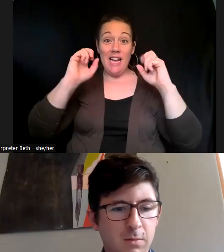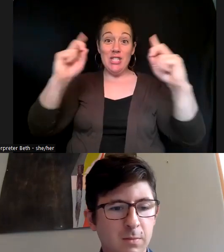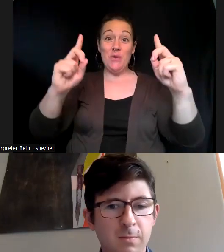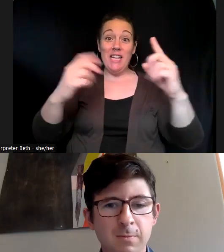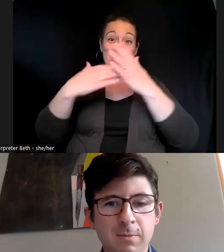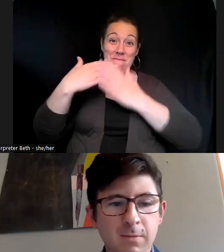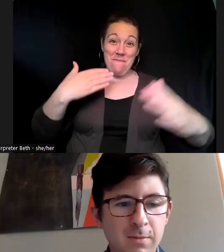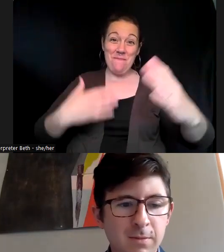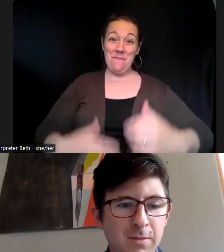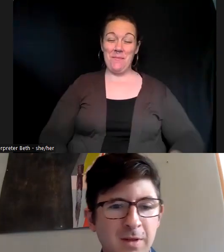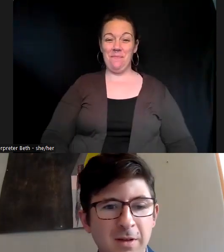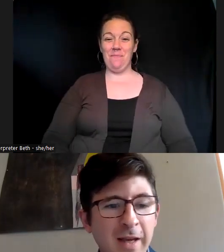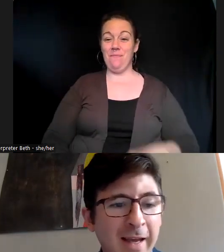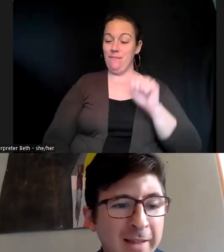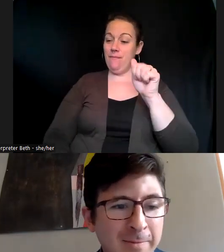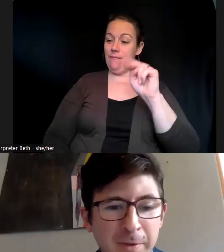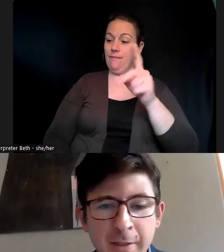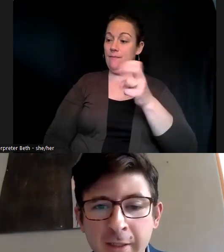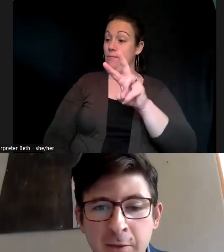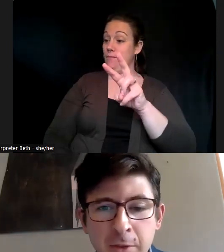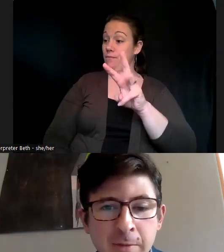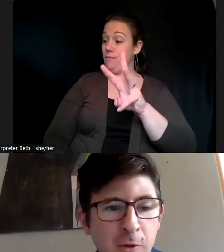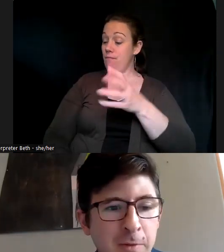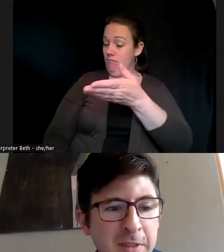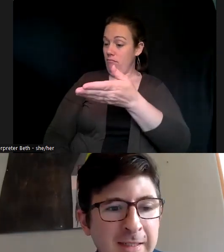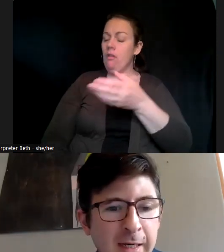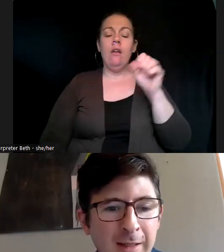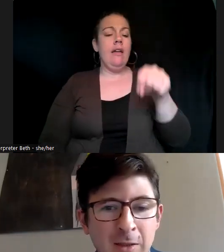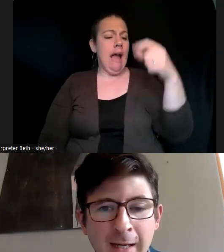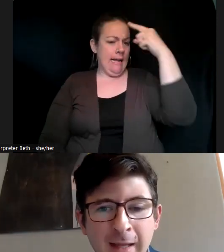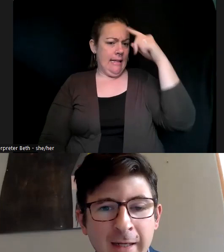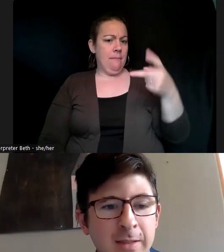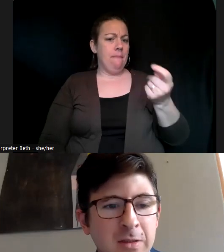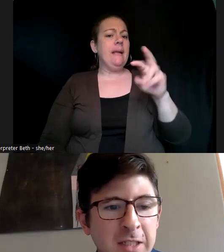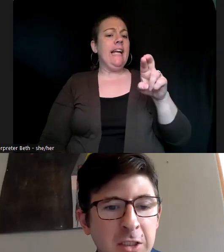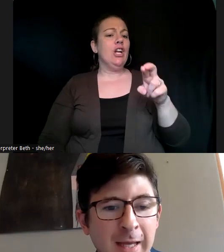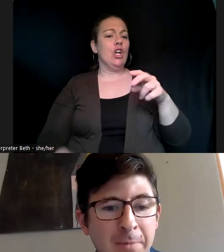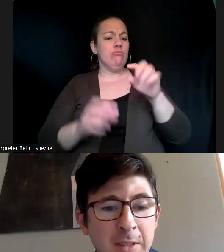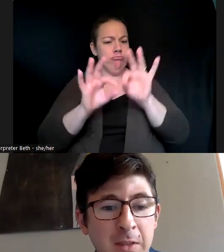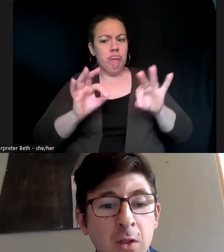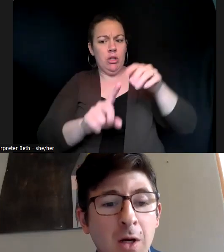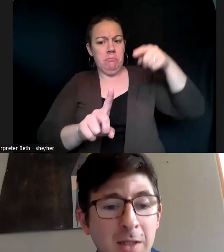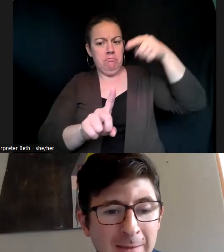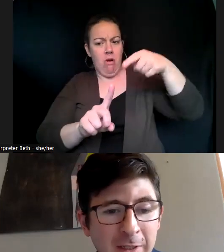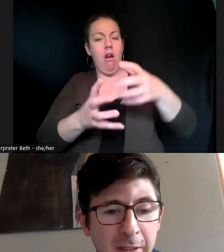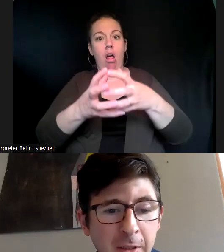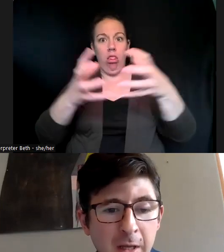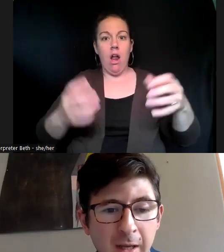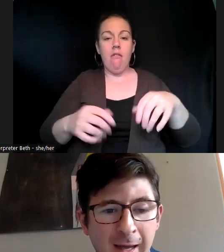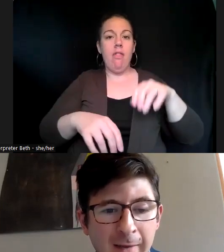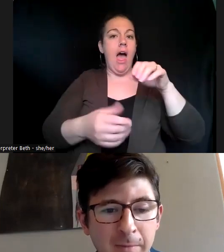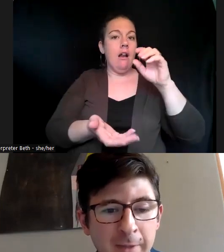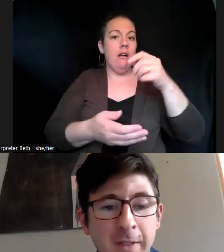Andrew, what are your thoughts? Yeah, I think Peter hit on a really important piece there, that a lot of that consultation happened a long time